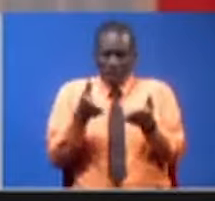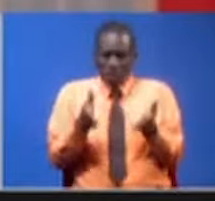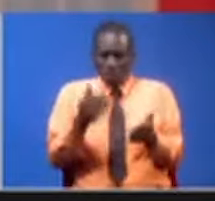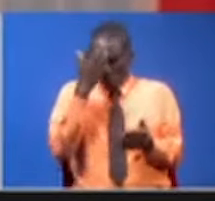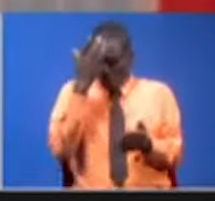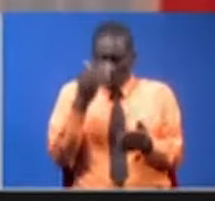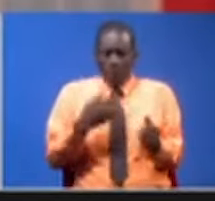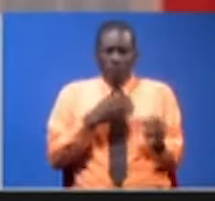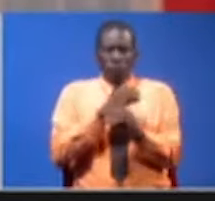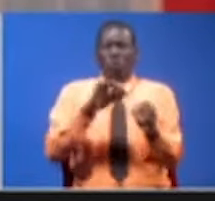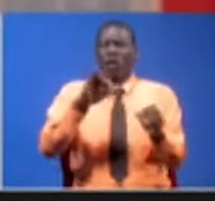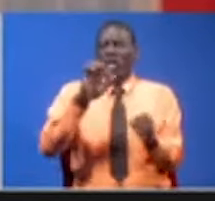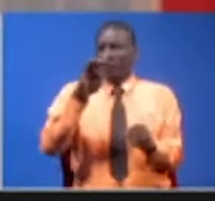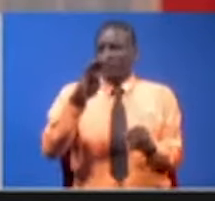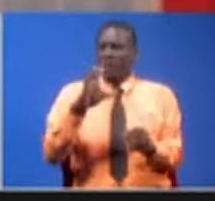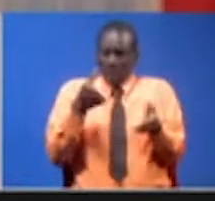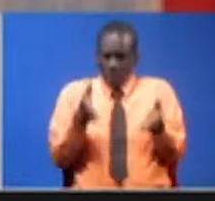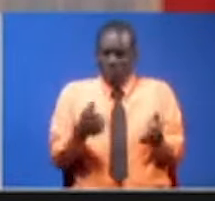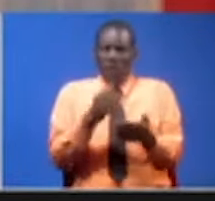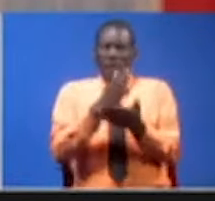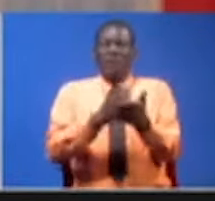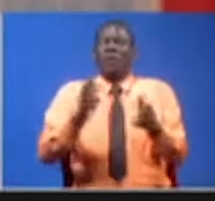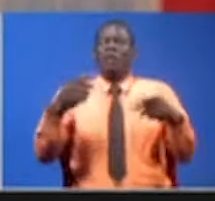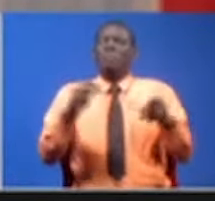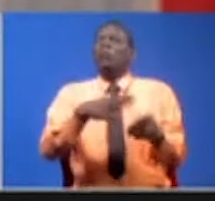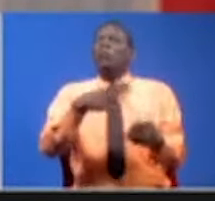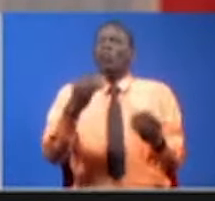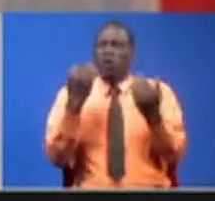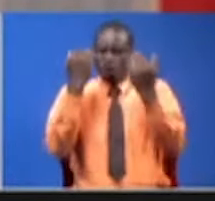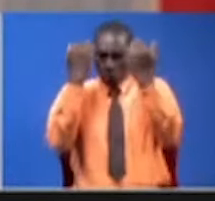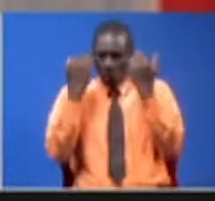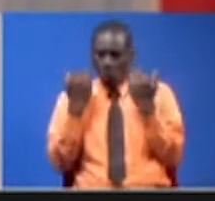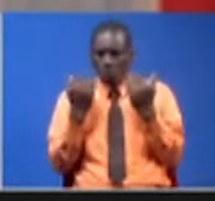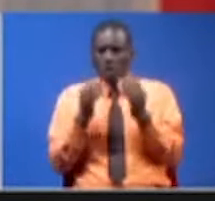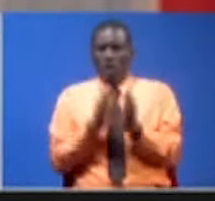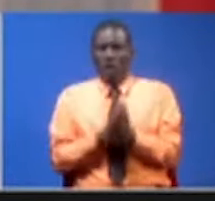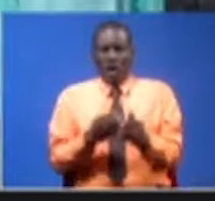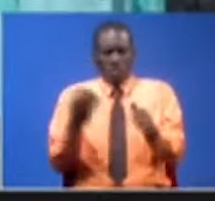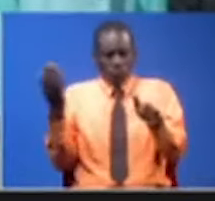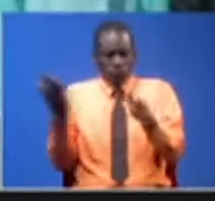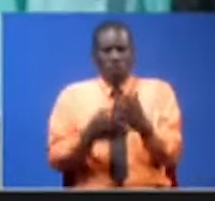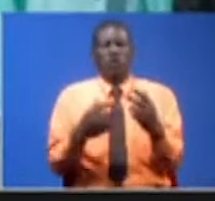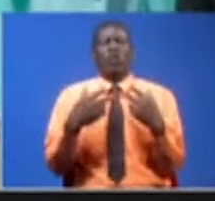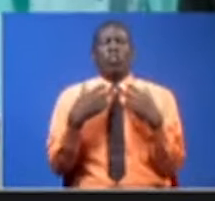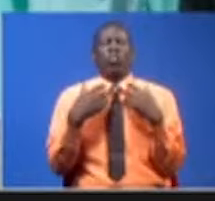is because some Kenyans went to court and filed an injunction.